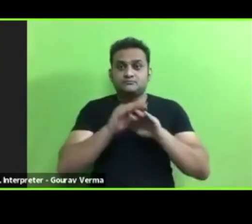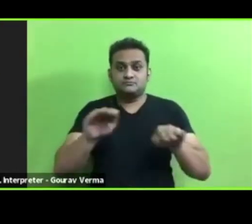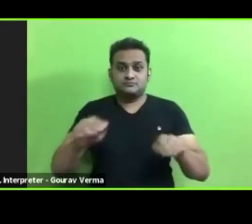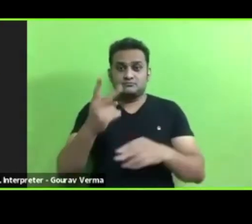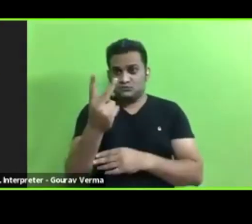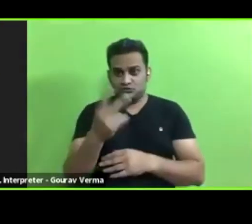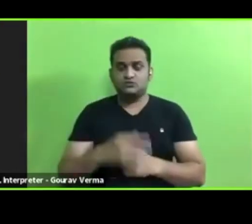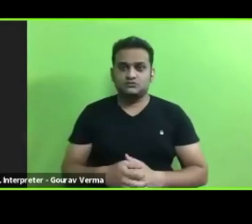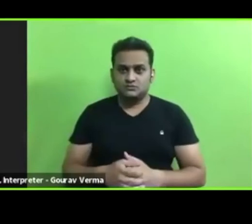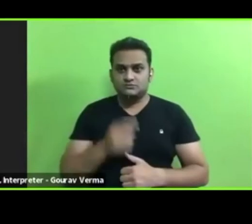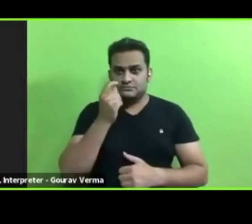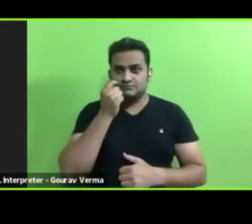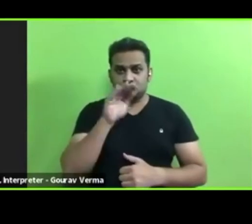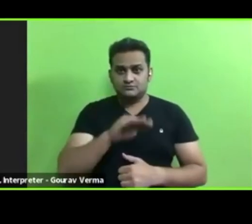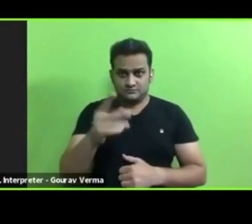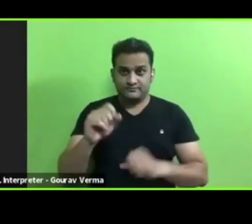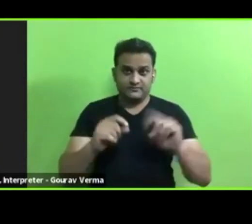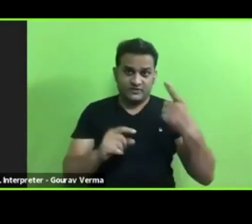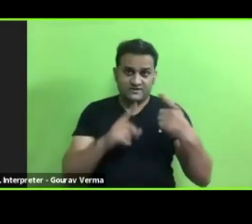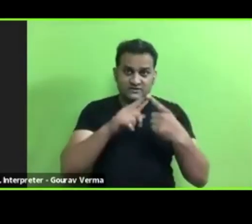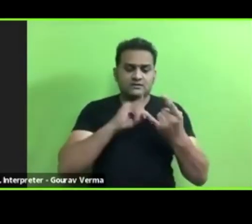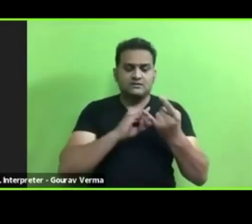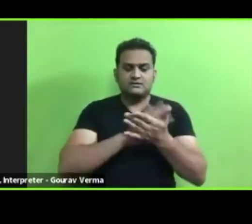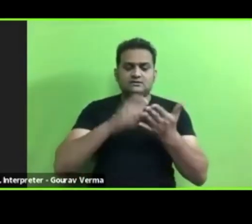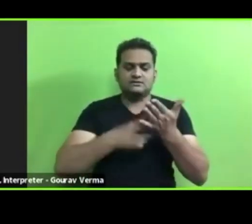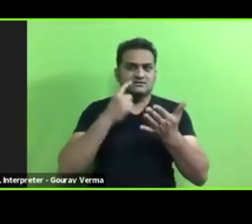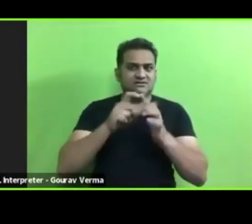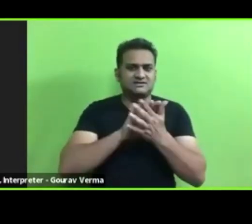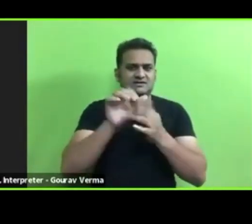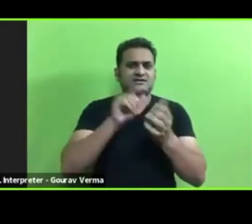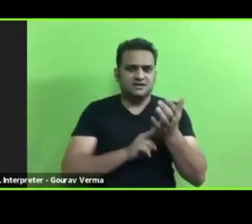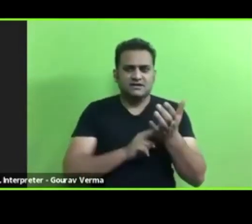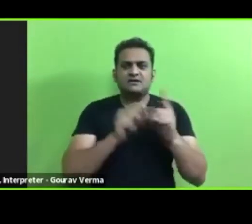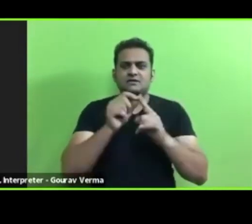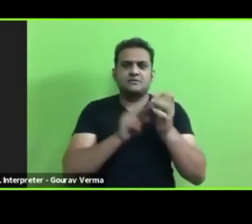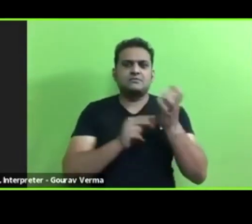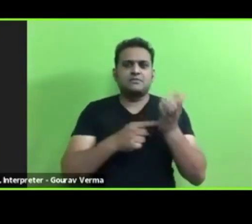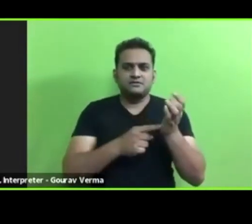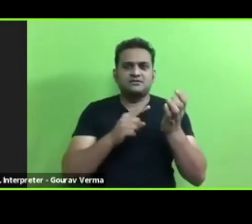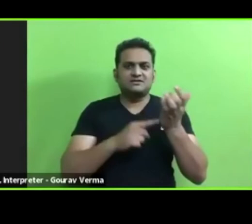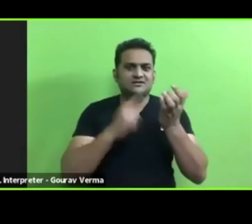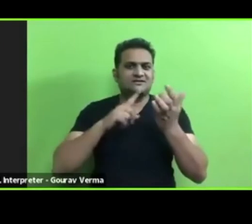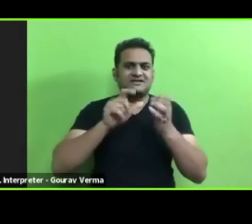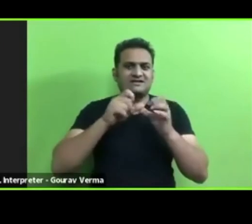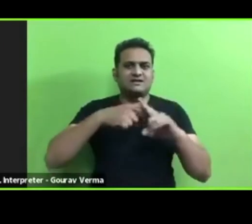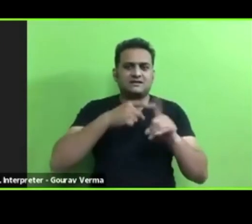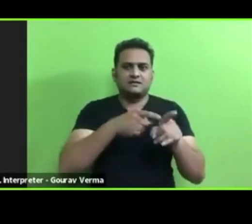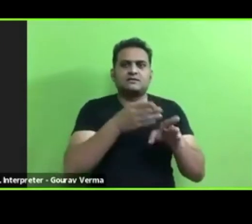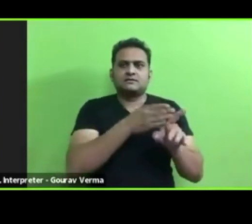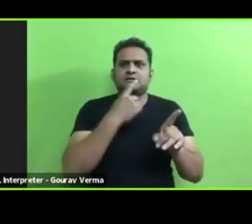sons. One of them was, of course, Sridhar Pant Tilak. Sridhar Pant Tilak was an ardent anti-caste